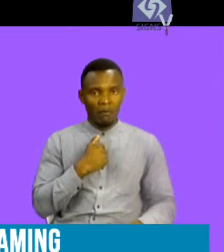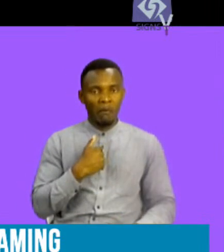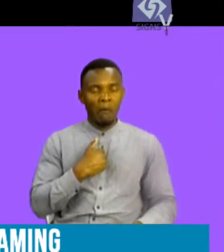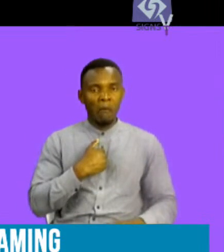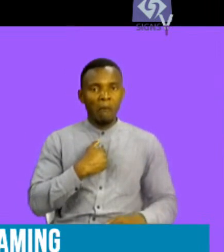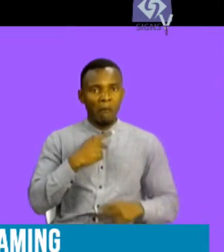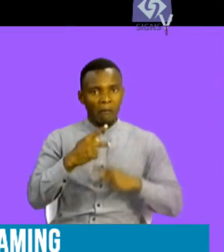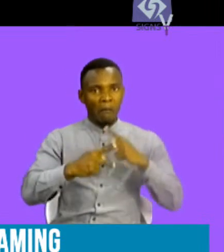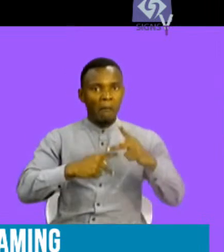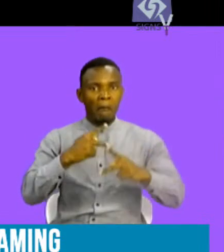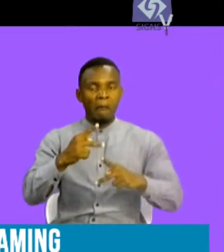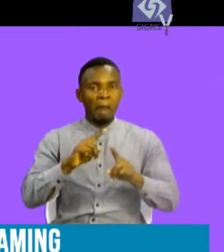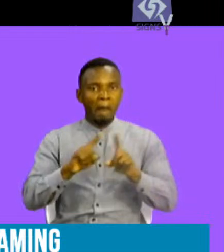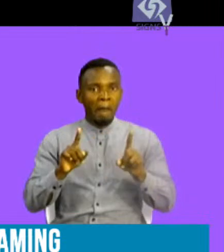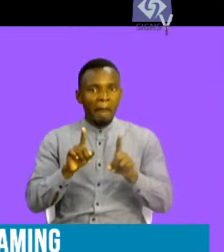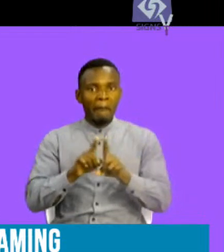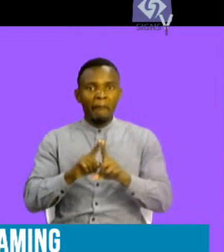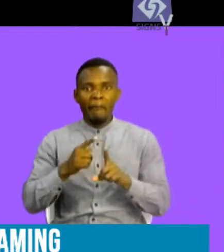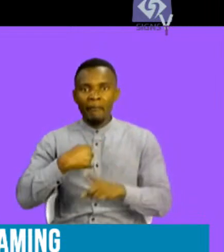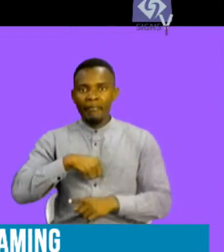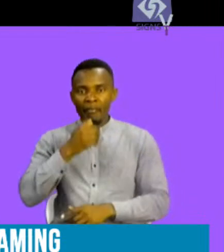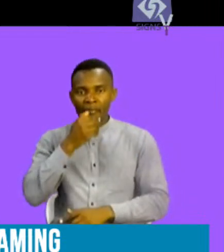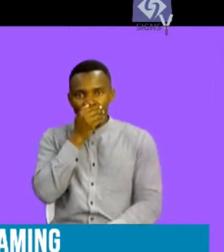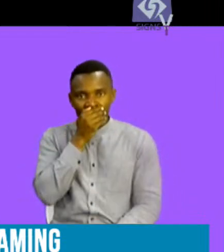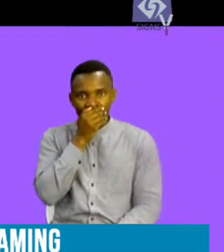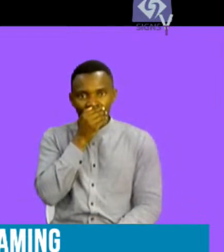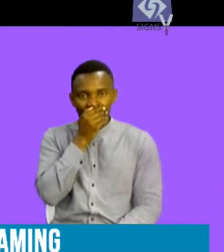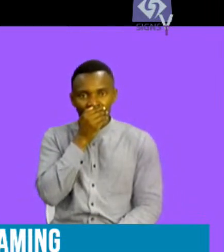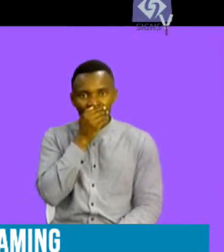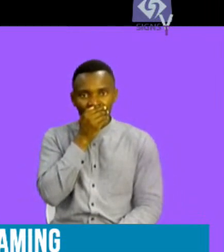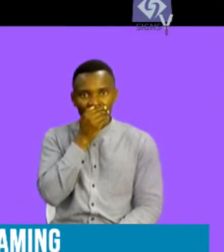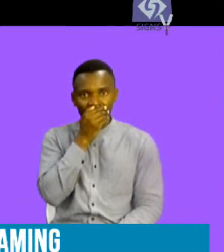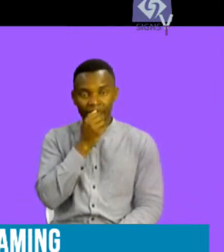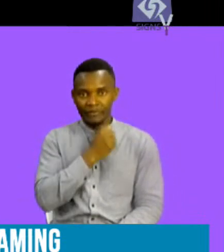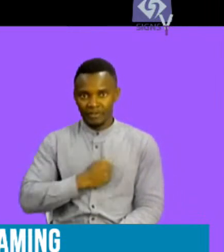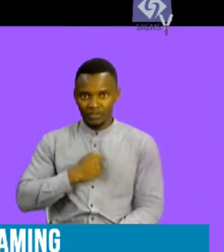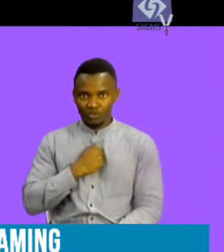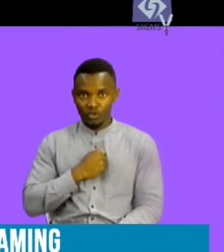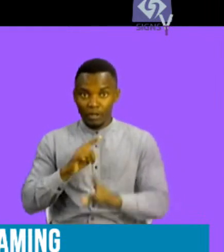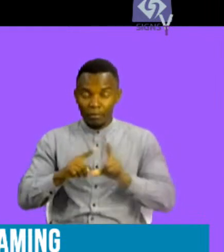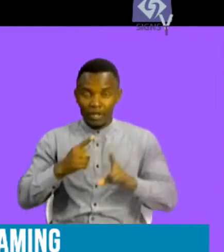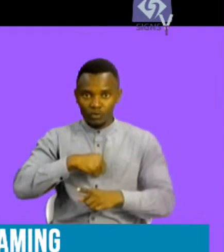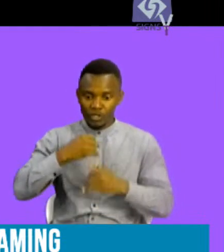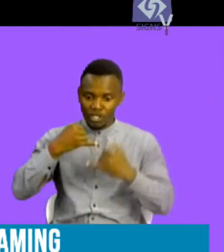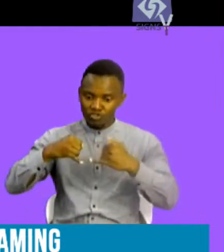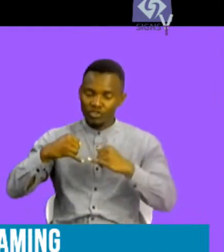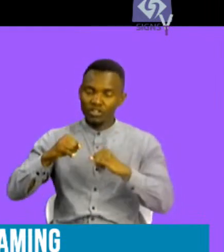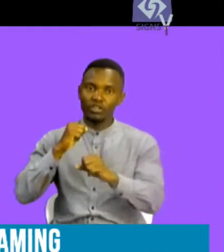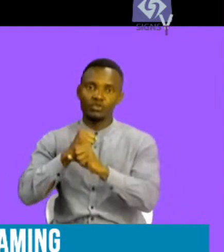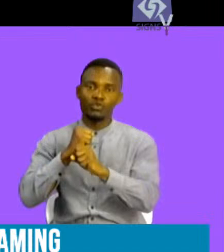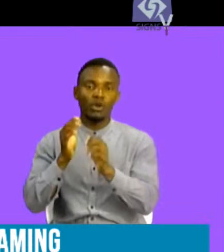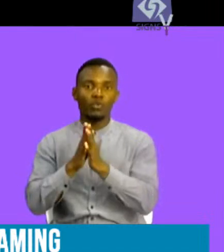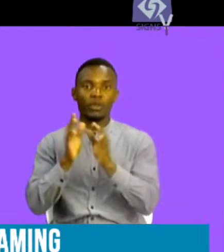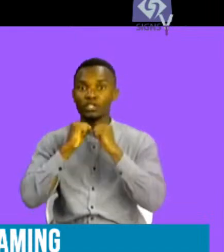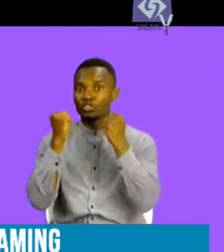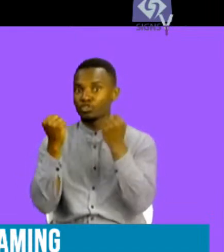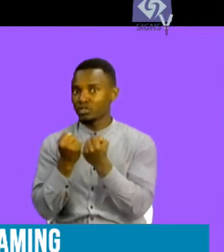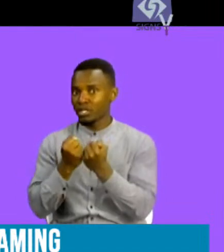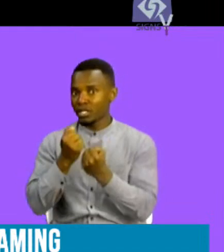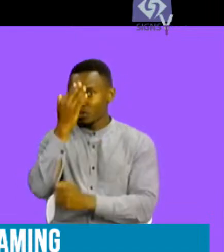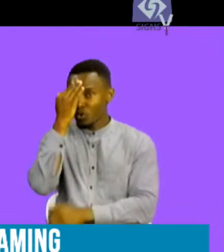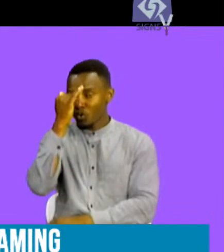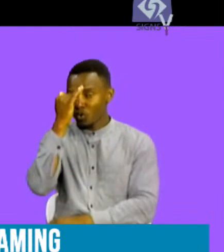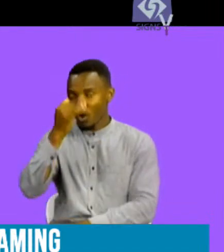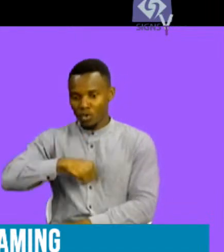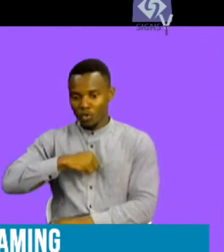Yeah. But we are trying to go deeper into the society. Yeah. Because we are working with the NGOs. Maybe on